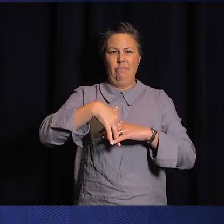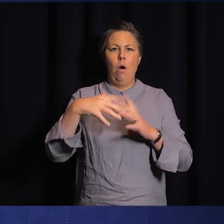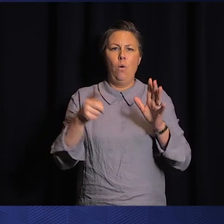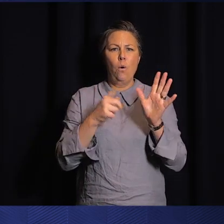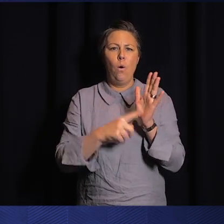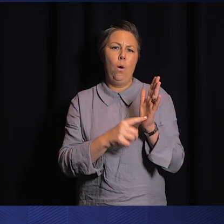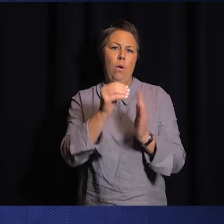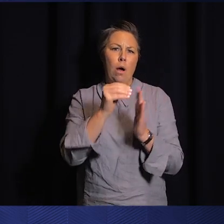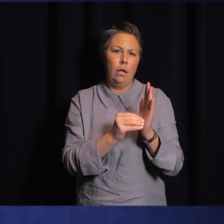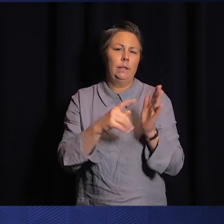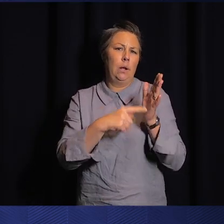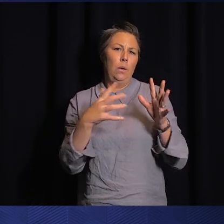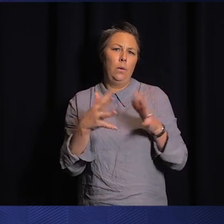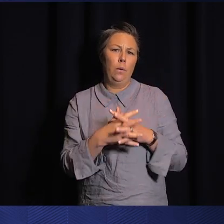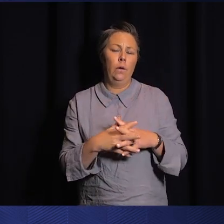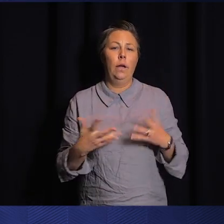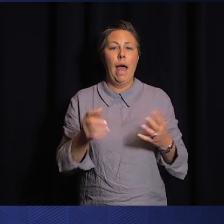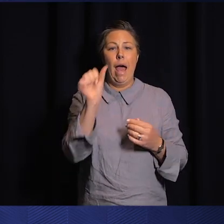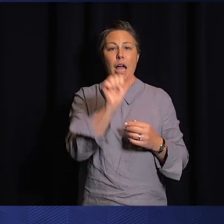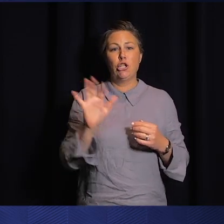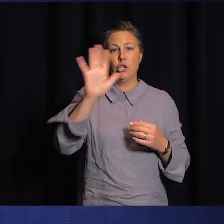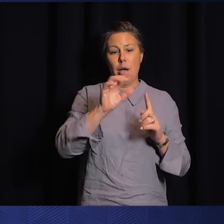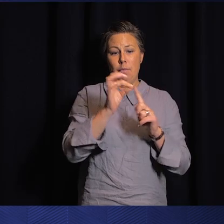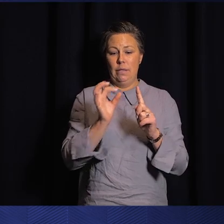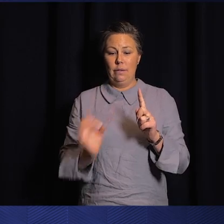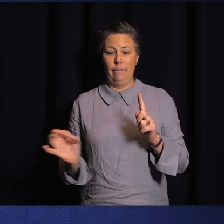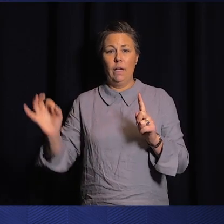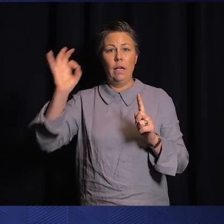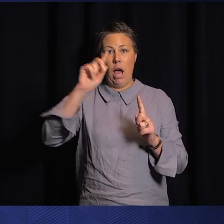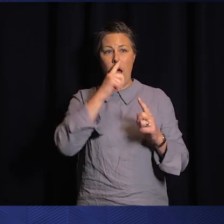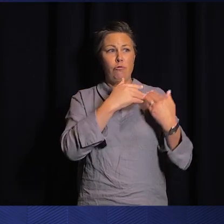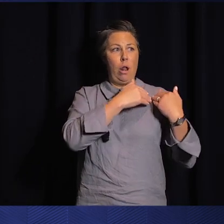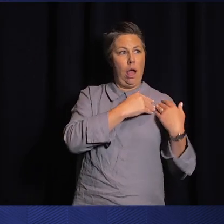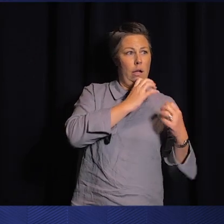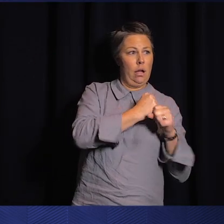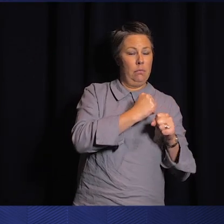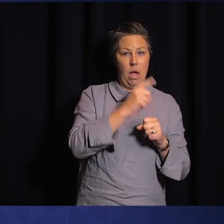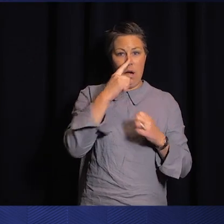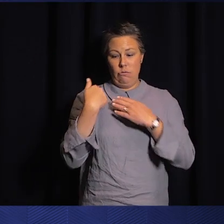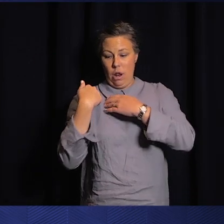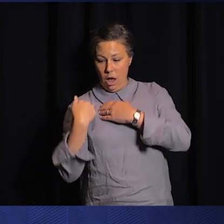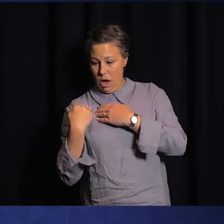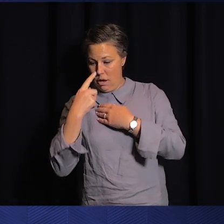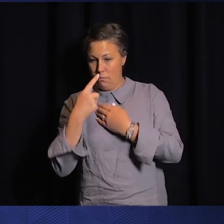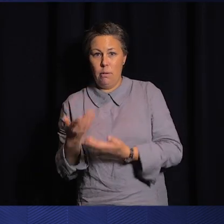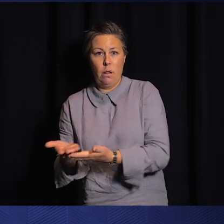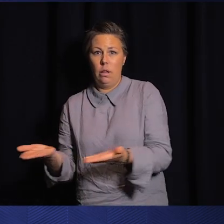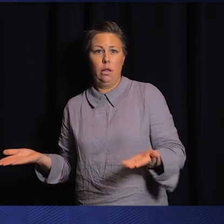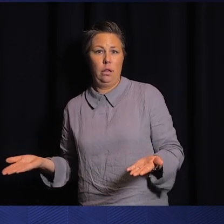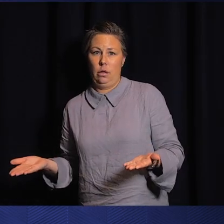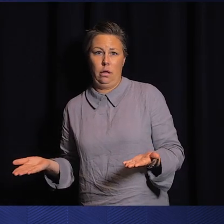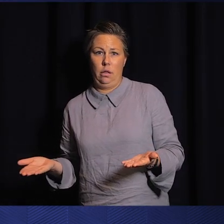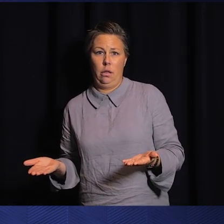massive issue for the region. We can't leave it to the states alone. We can't leave it to civil society alone. There's clearly a role